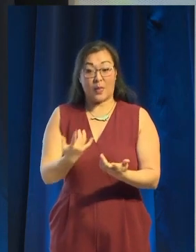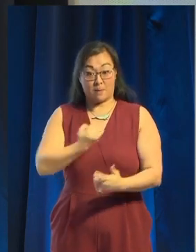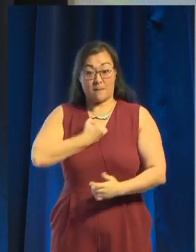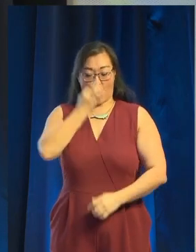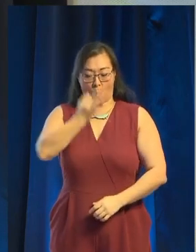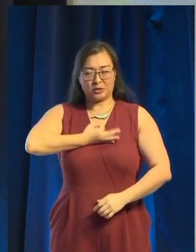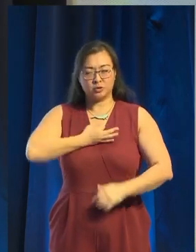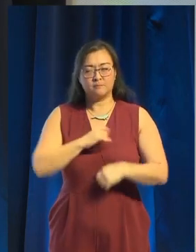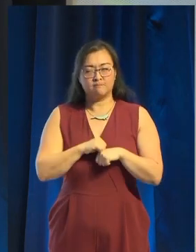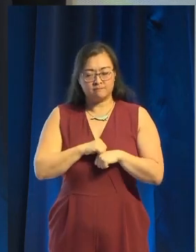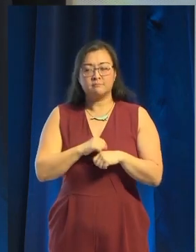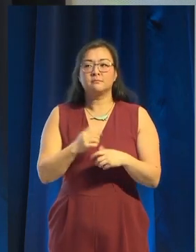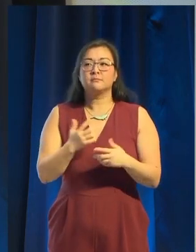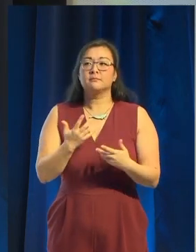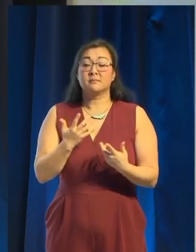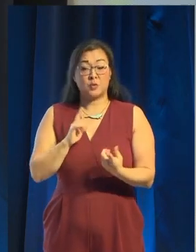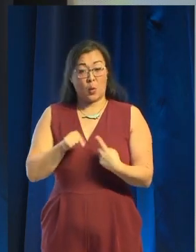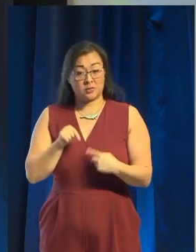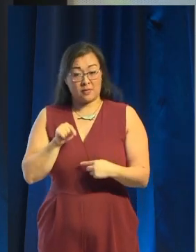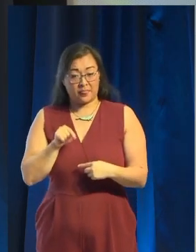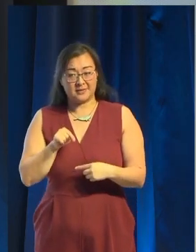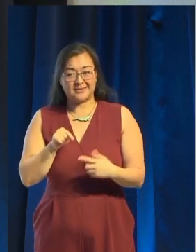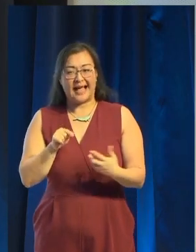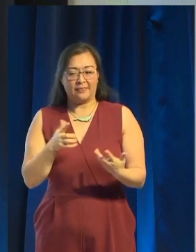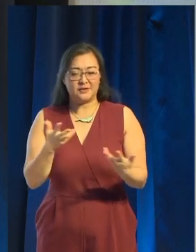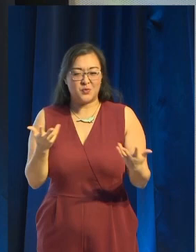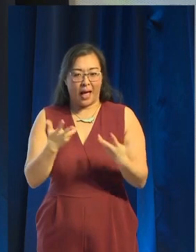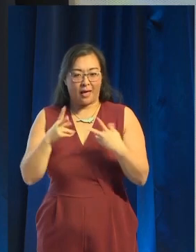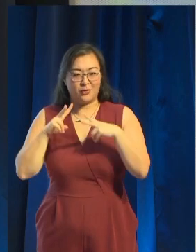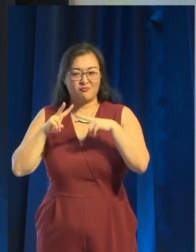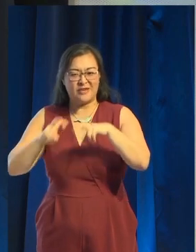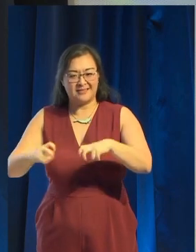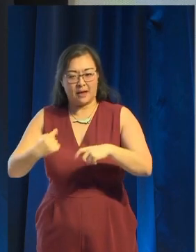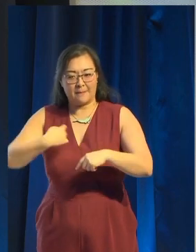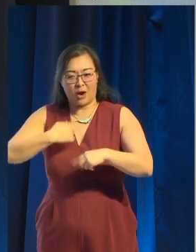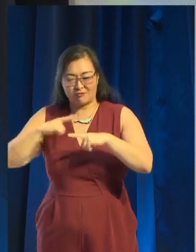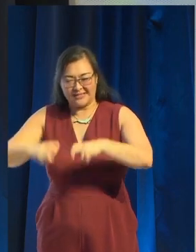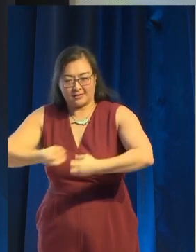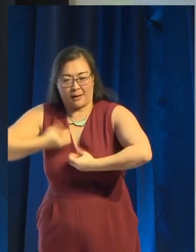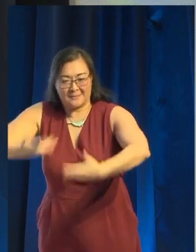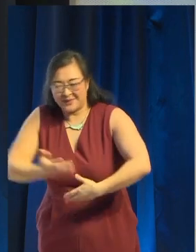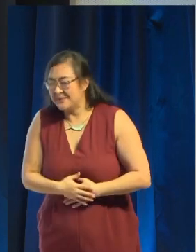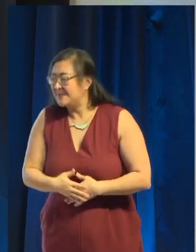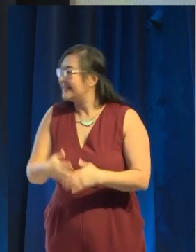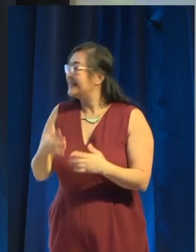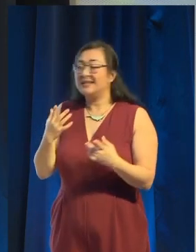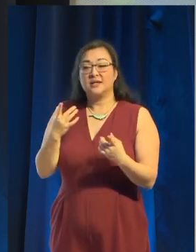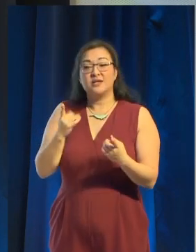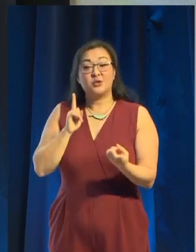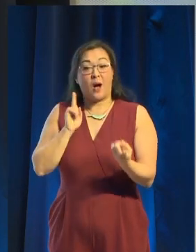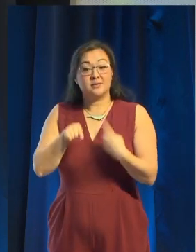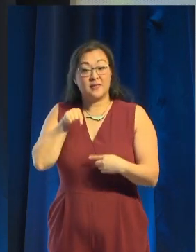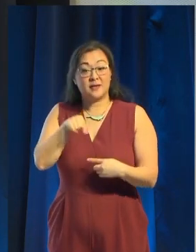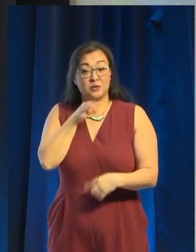And to answer this question, and this is where the researcher, comes back. To answer this question, I think